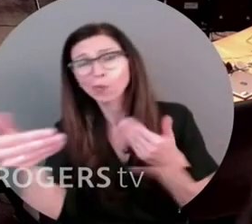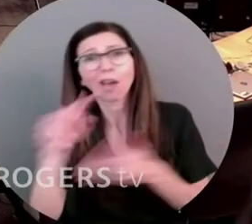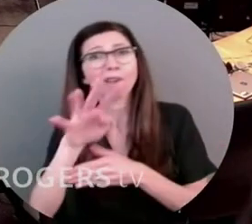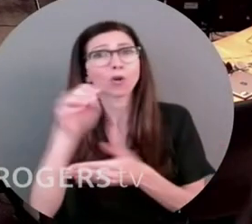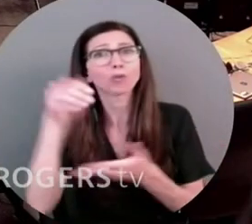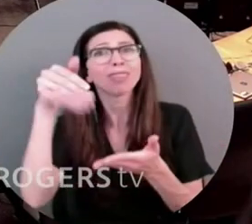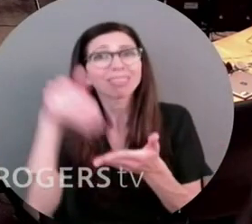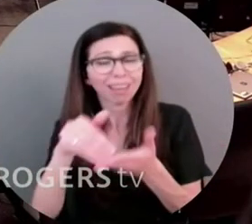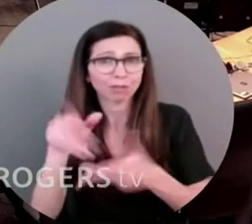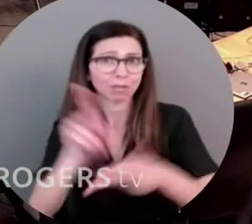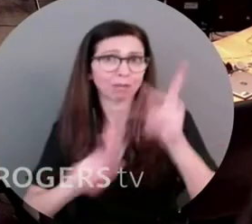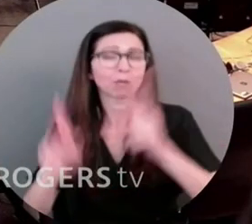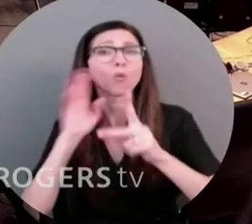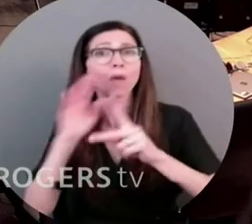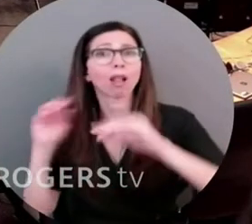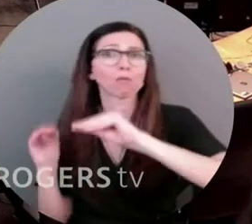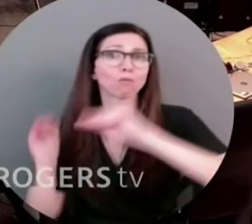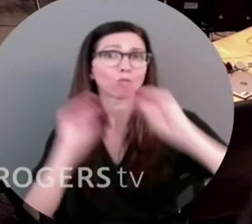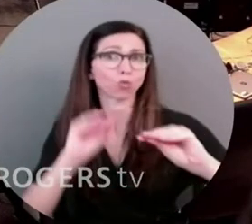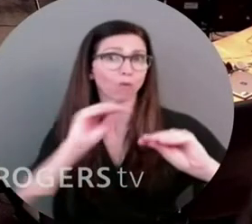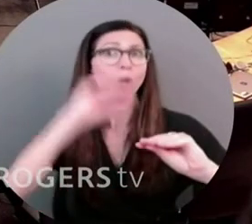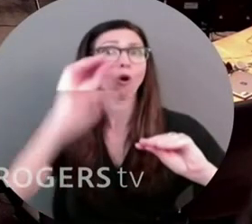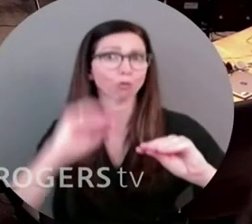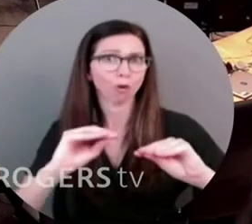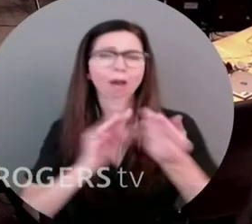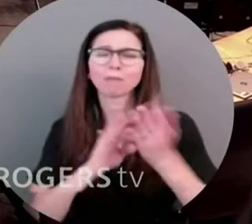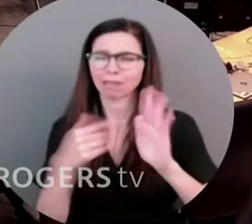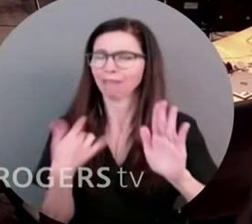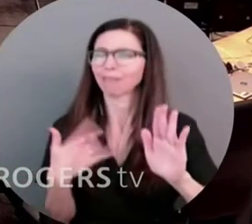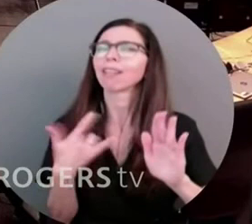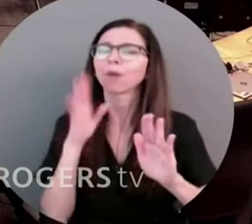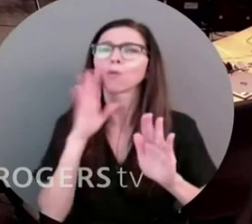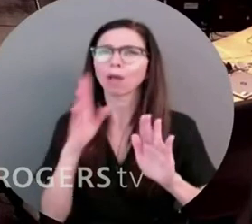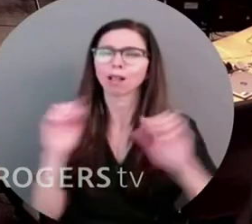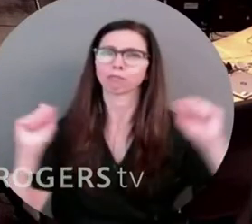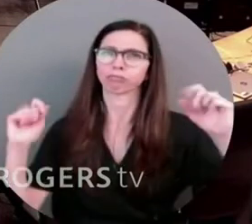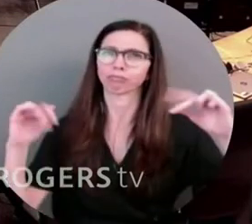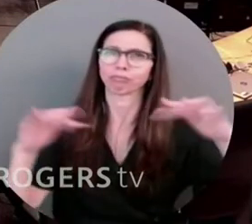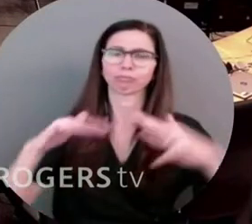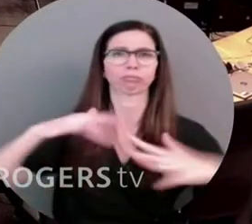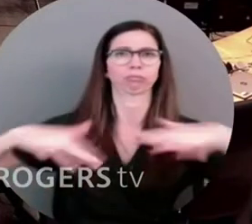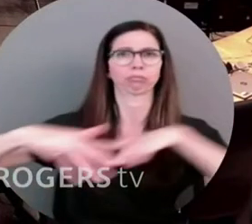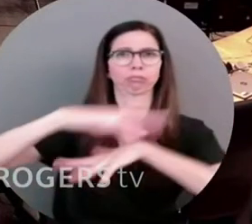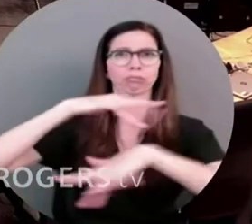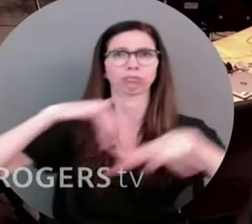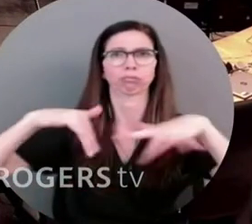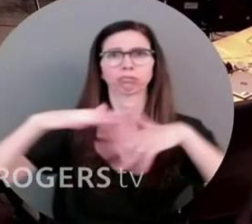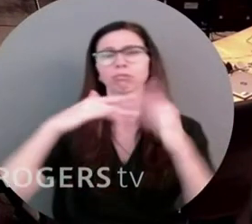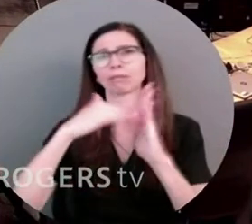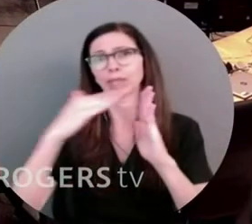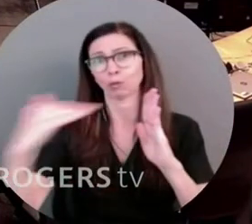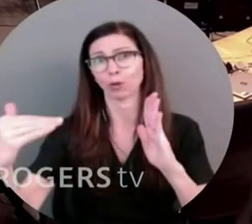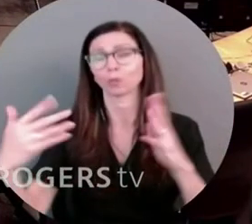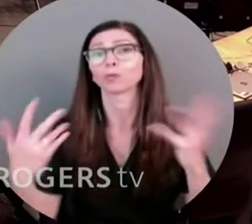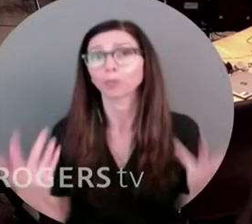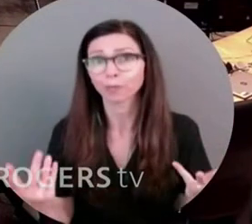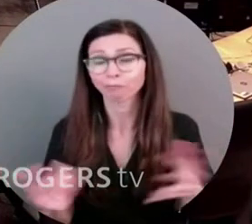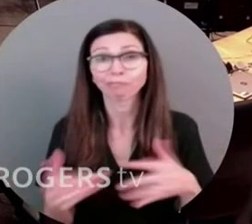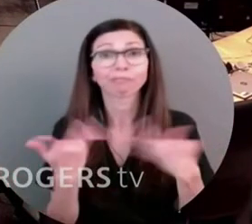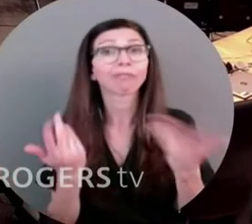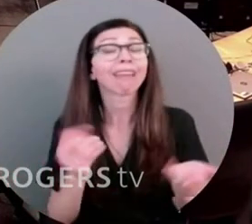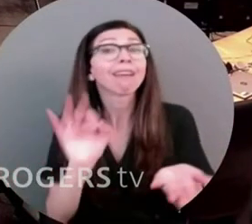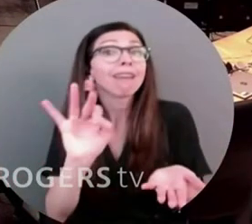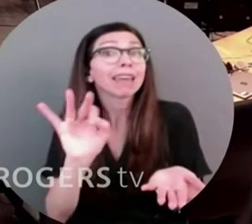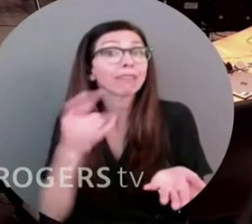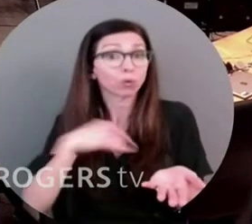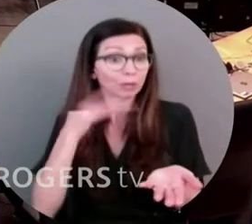would reabsorb it. But I did concede that with Councillor Eglai's point on this, because I agree with him, is that if we saw a major shift in trends, our